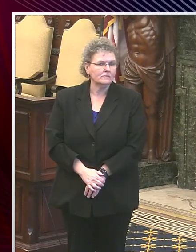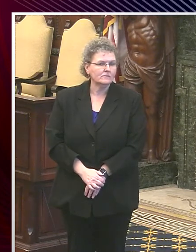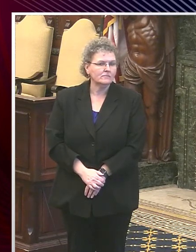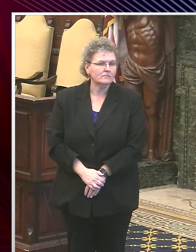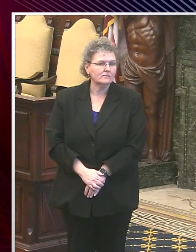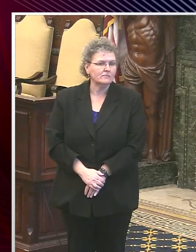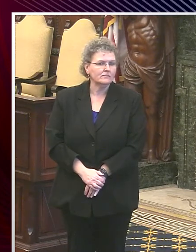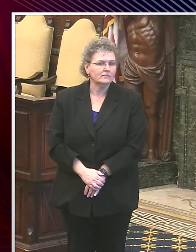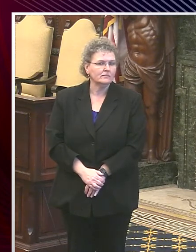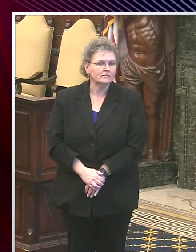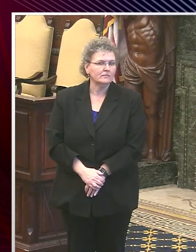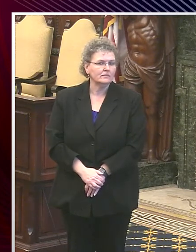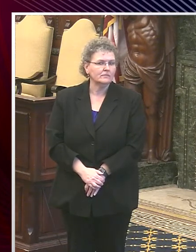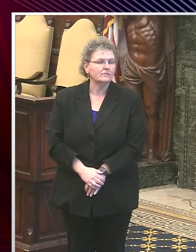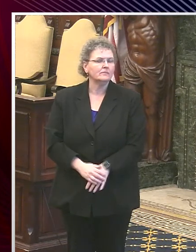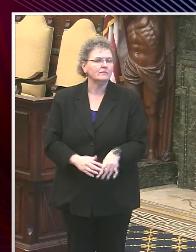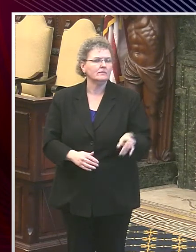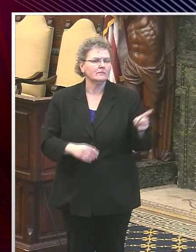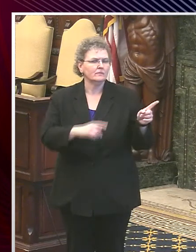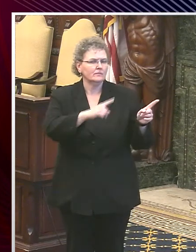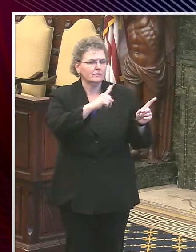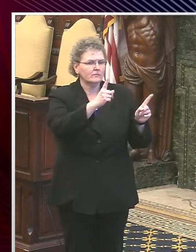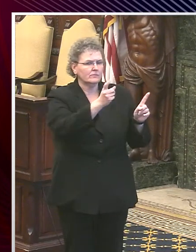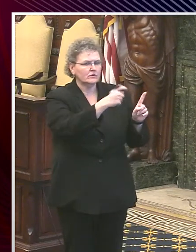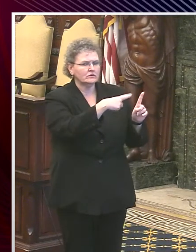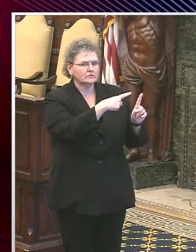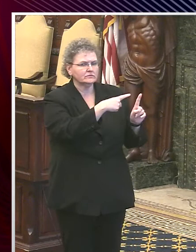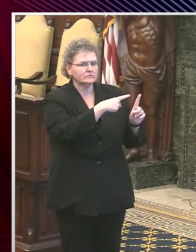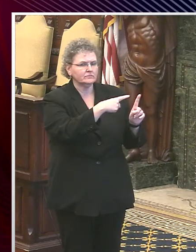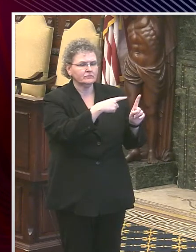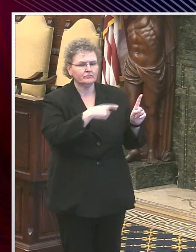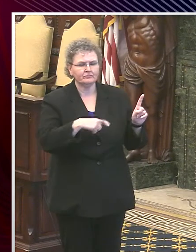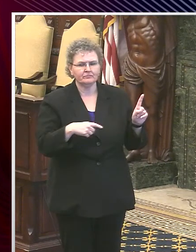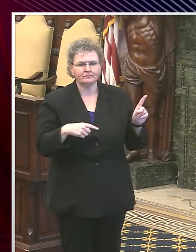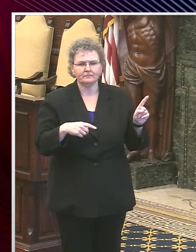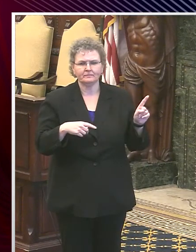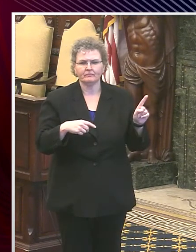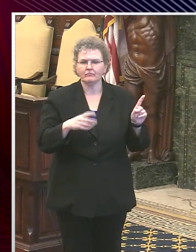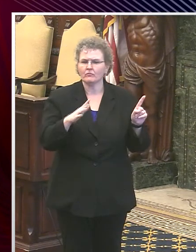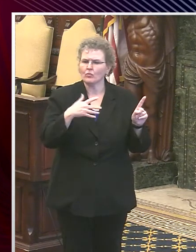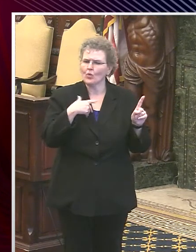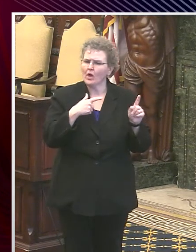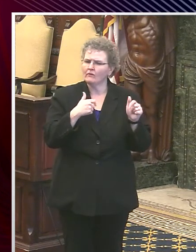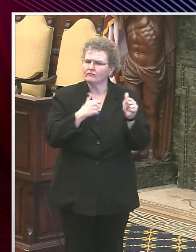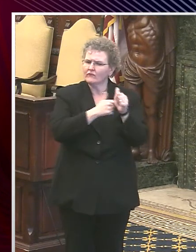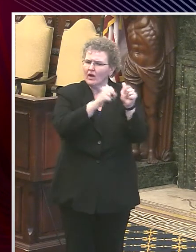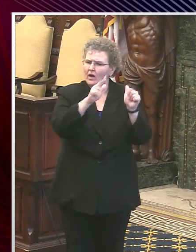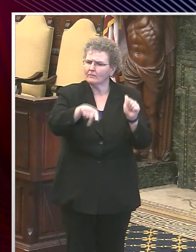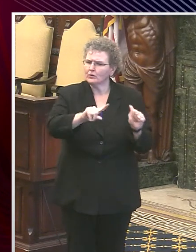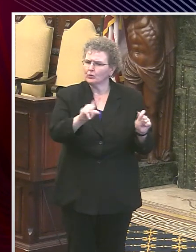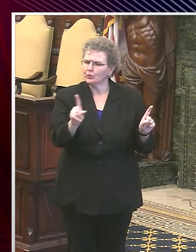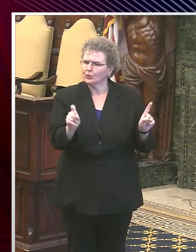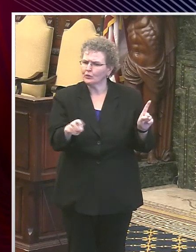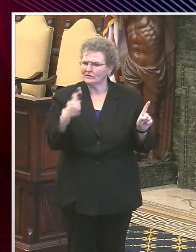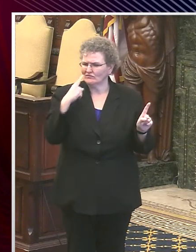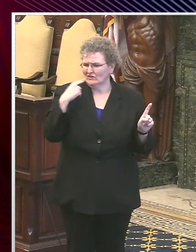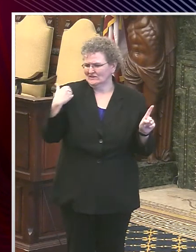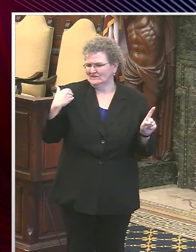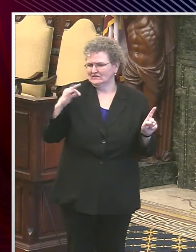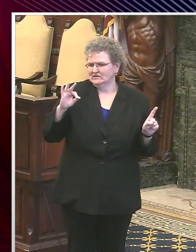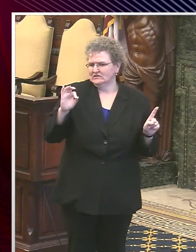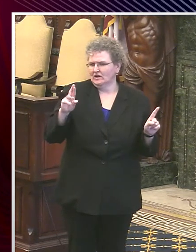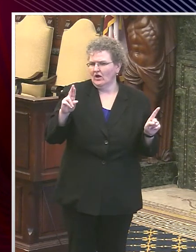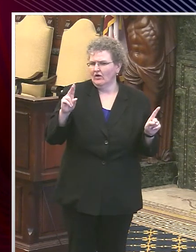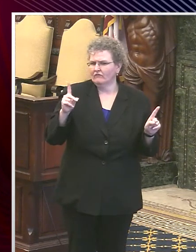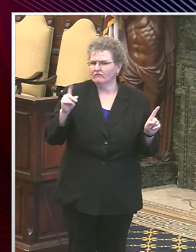ocurra? The question is a follow-up for the question that was asked just prior, Dr. Farley. In this matter